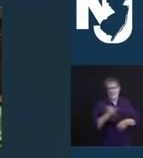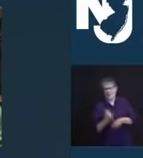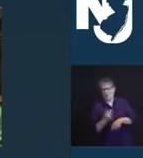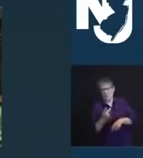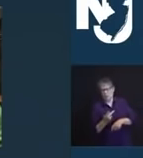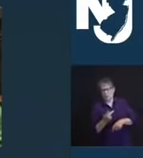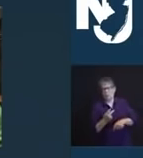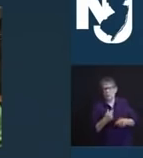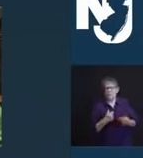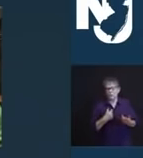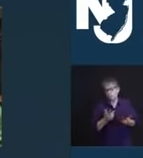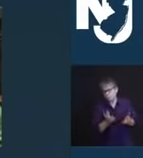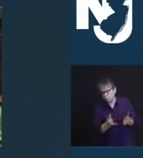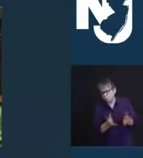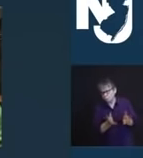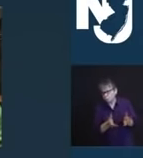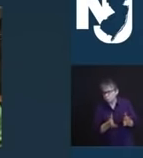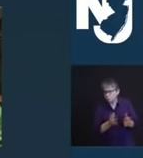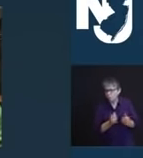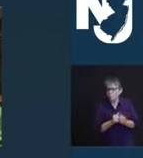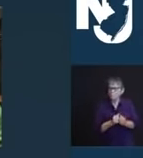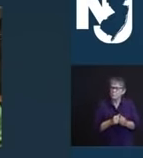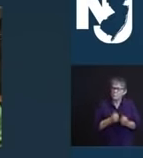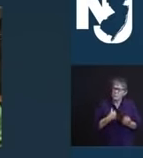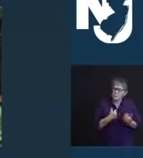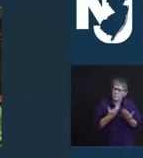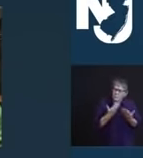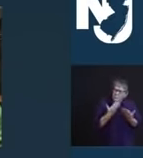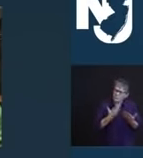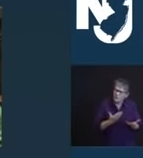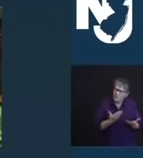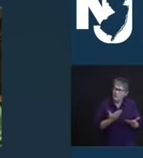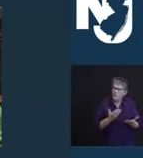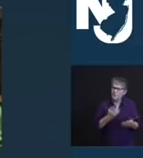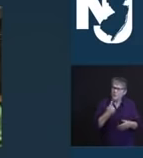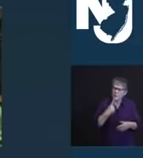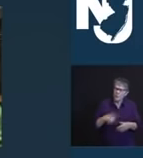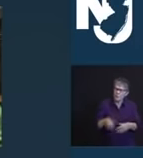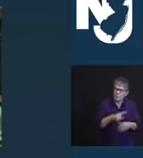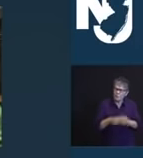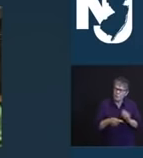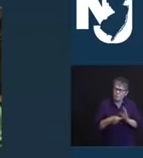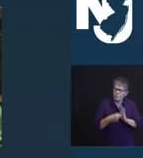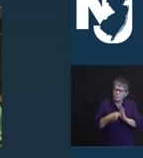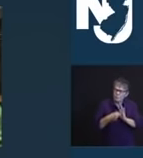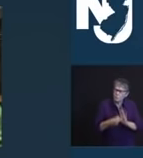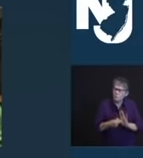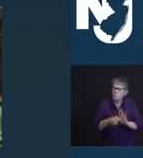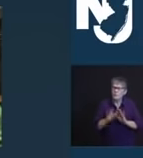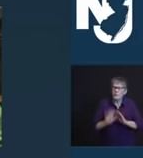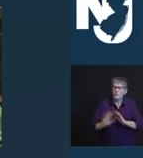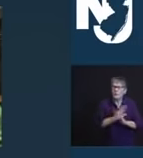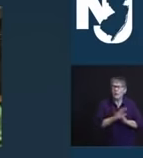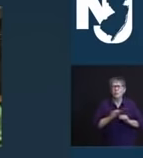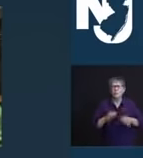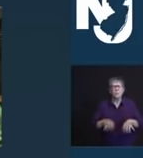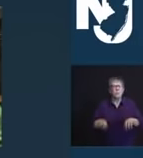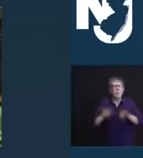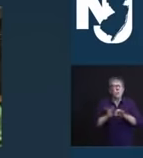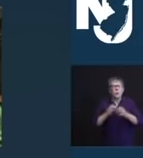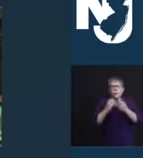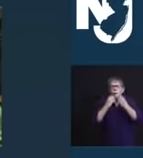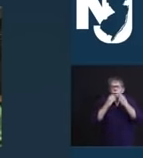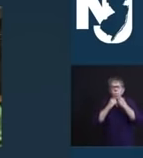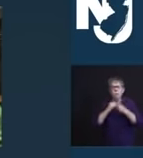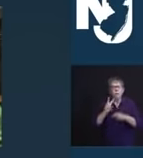We thank them both for representing the very best of our New Jersey values, service, and community. We thank them for their service to their communities,